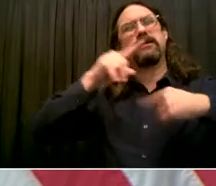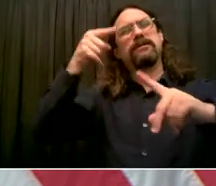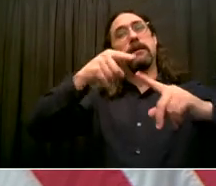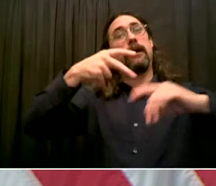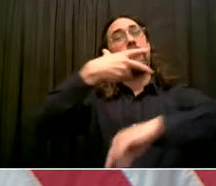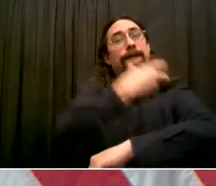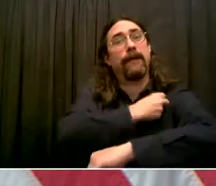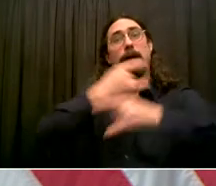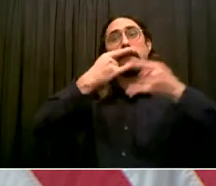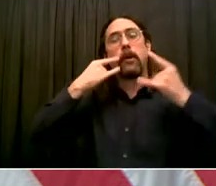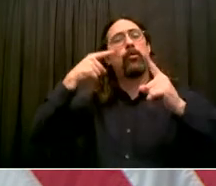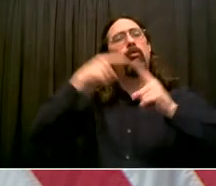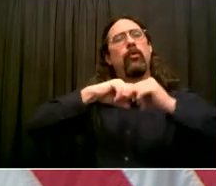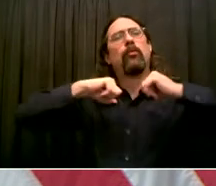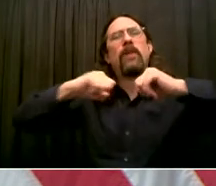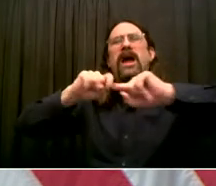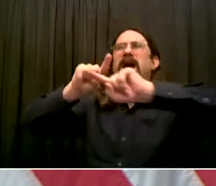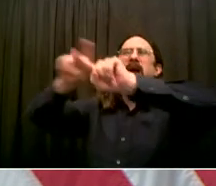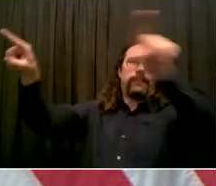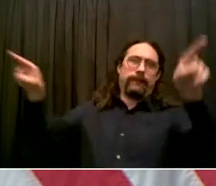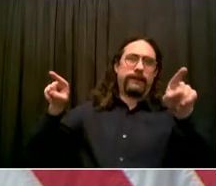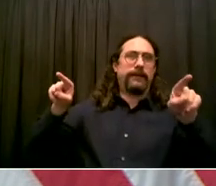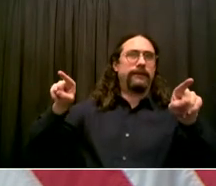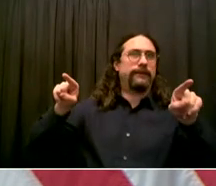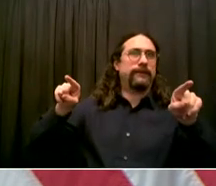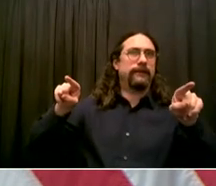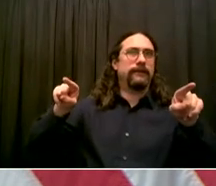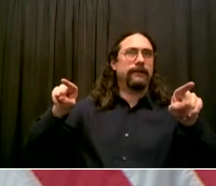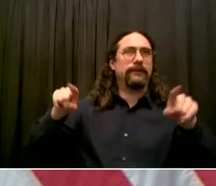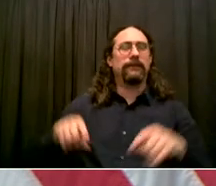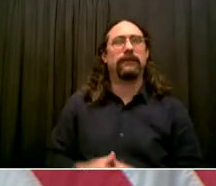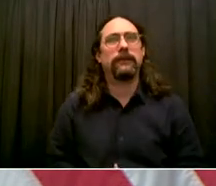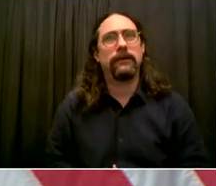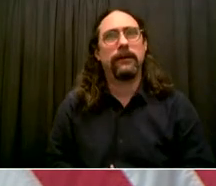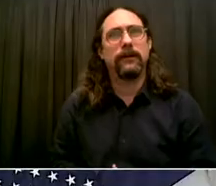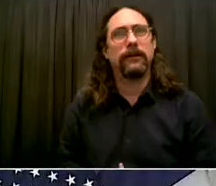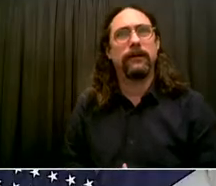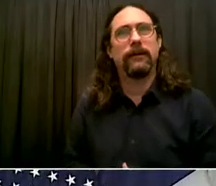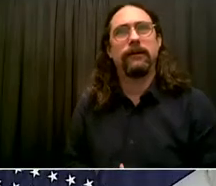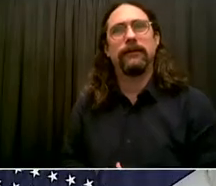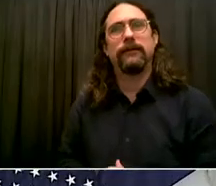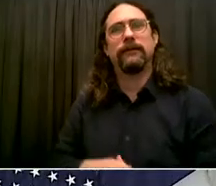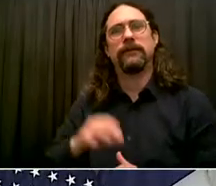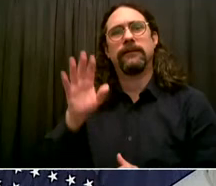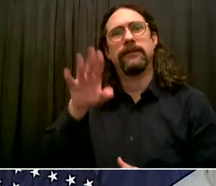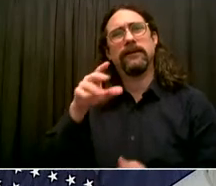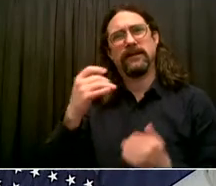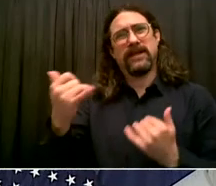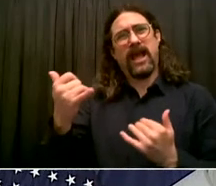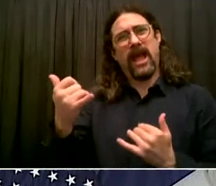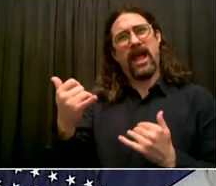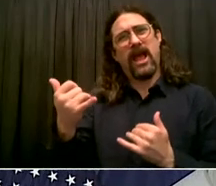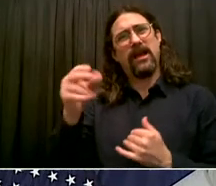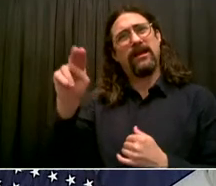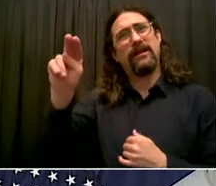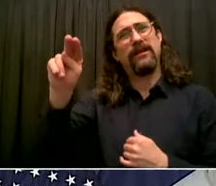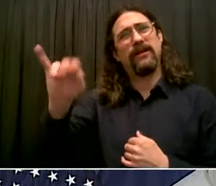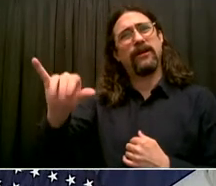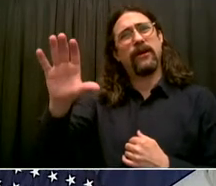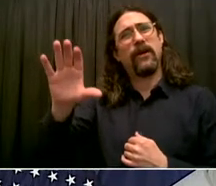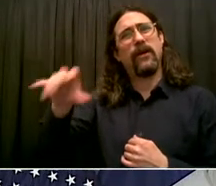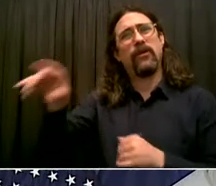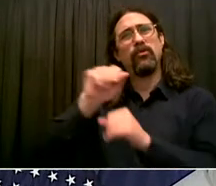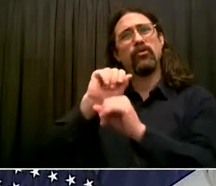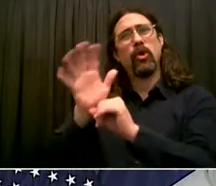vaccinated, to continue following the precautions that we're advising. Thank you. Go ahead. The next is Henry